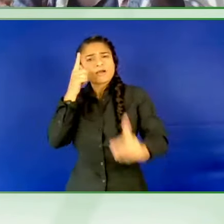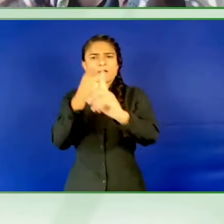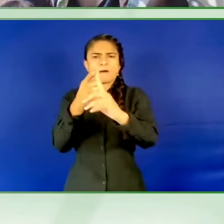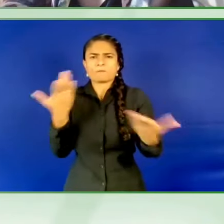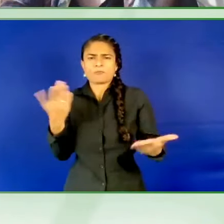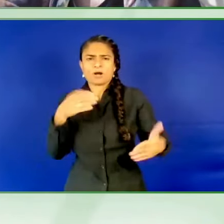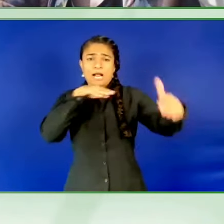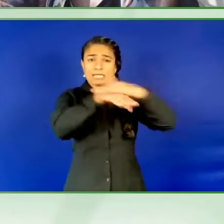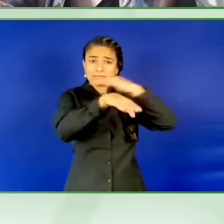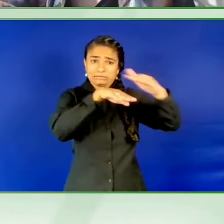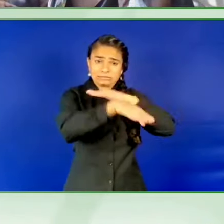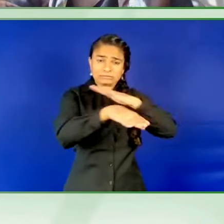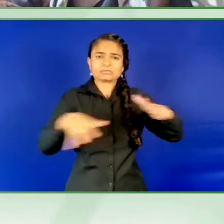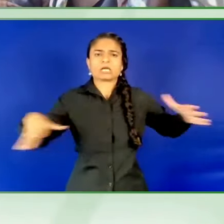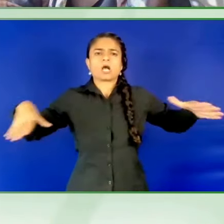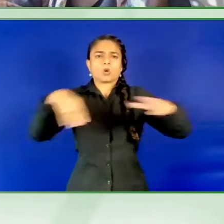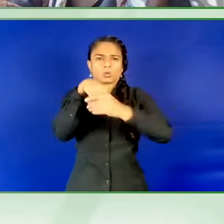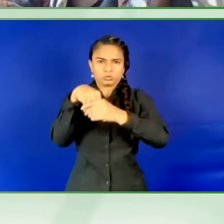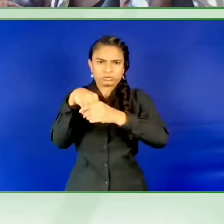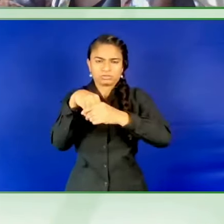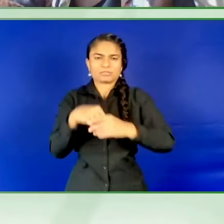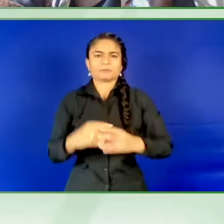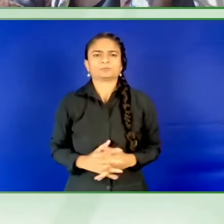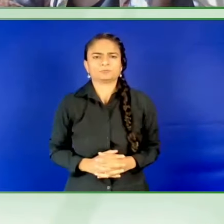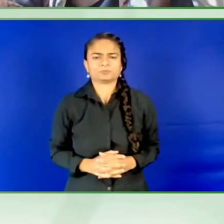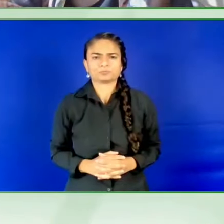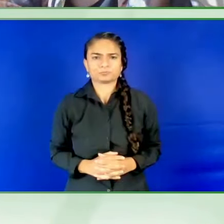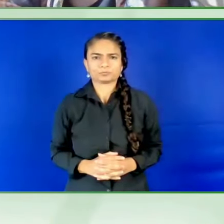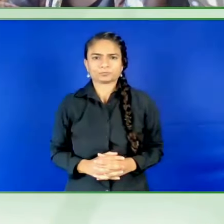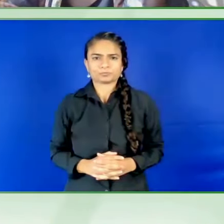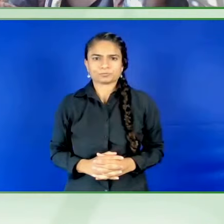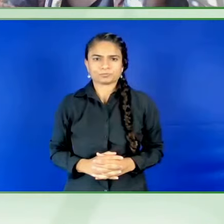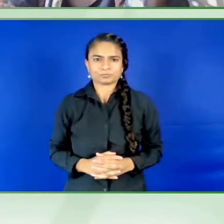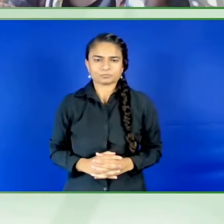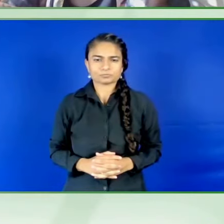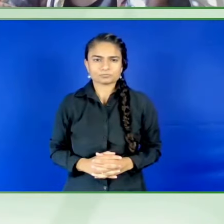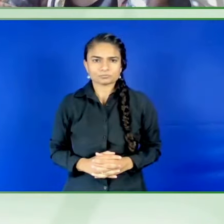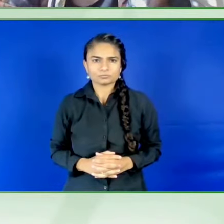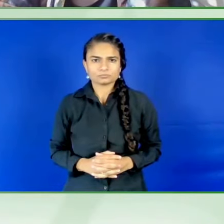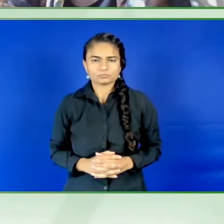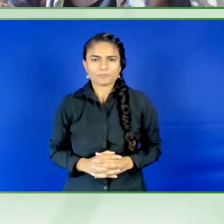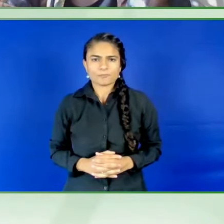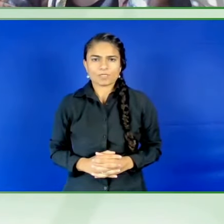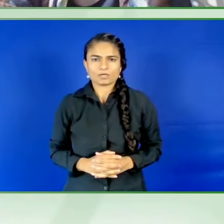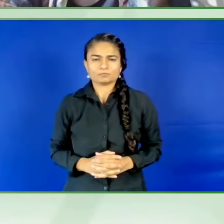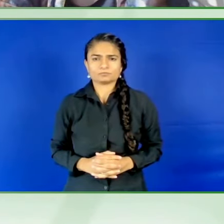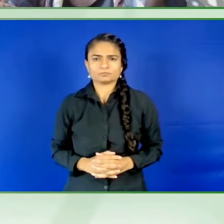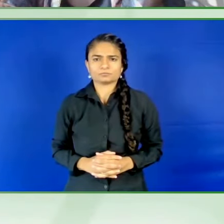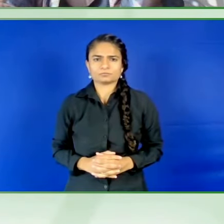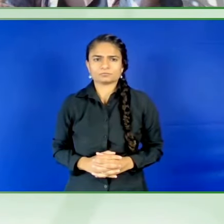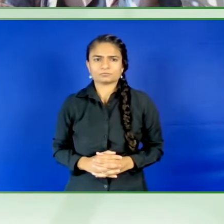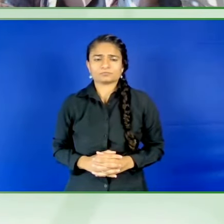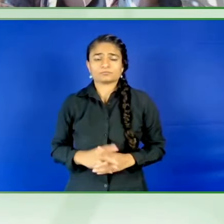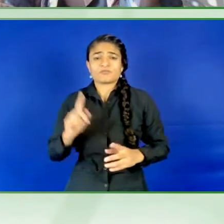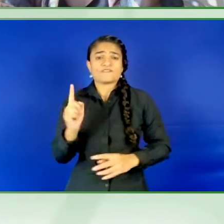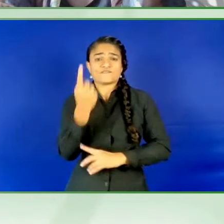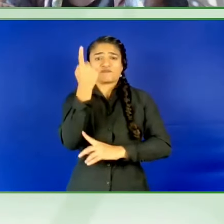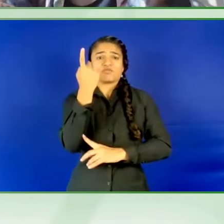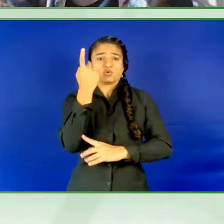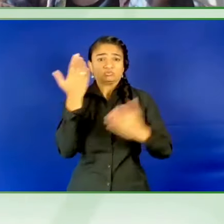Institute of Physics of the Catholic University of Valparaiso, where I teach and research about galaxy formation and